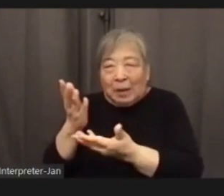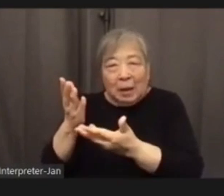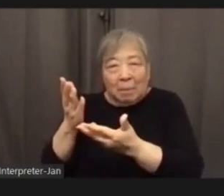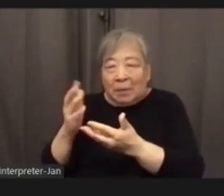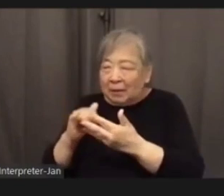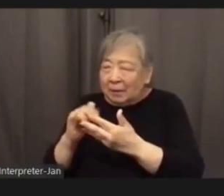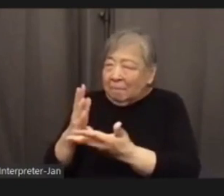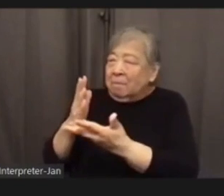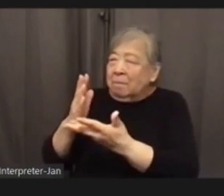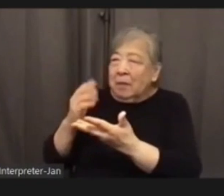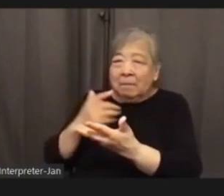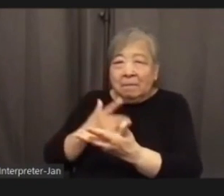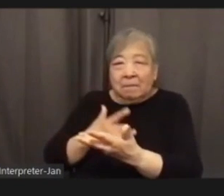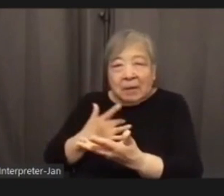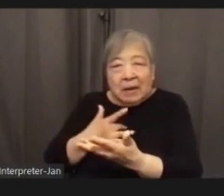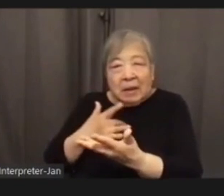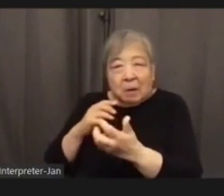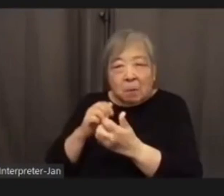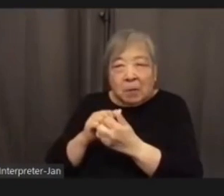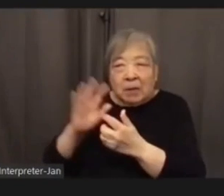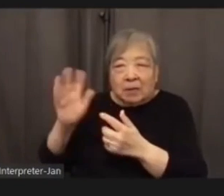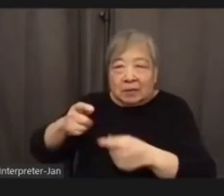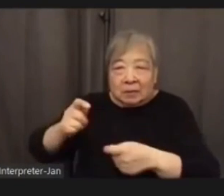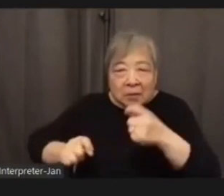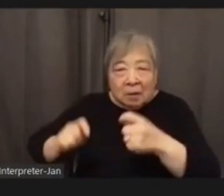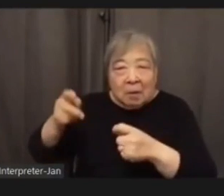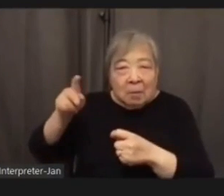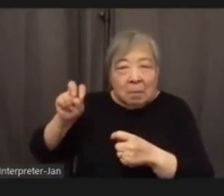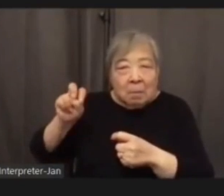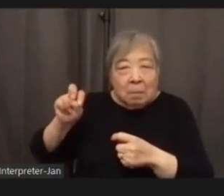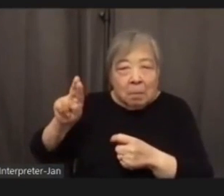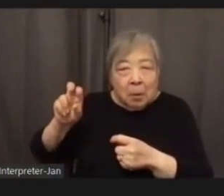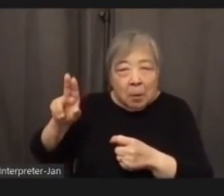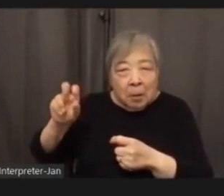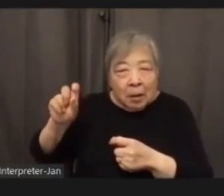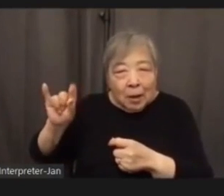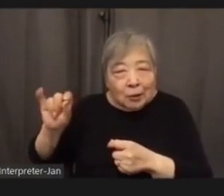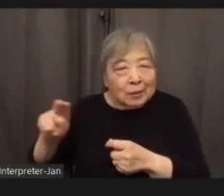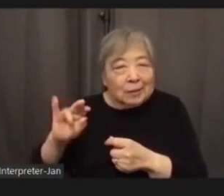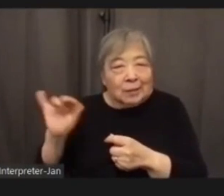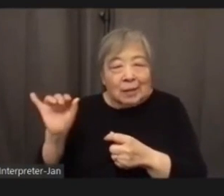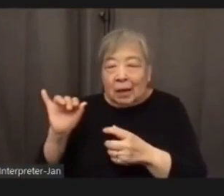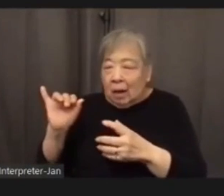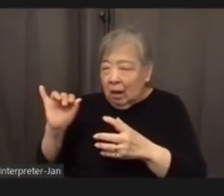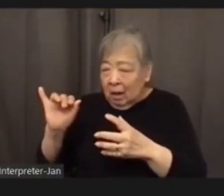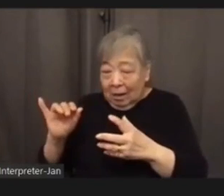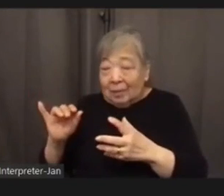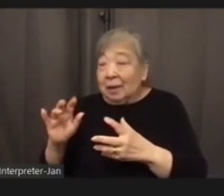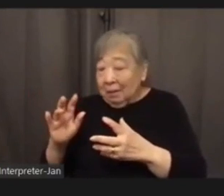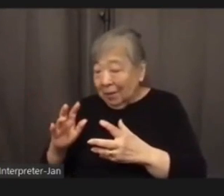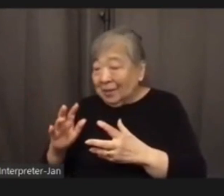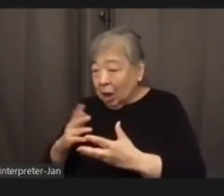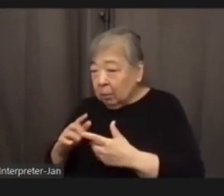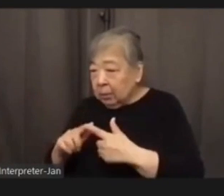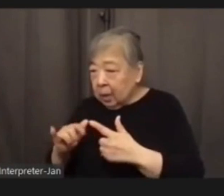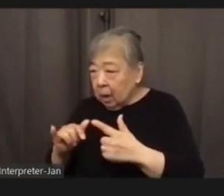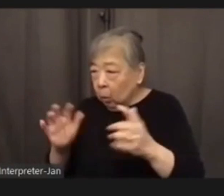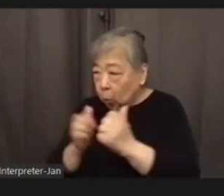feel, you know, with his percussion. I mean, that's like taking it to another level.